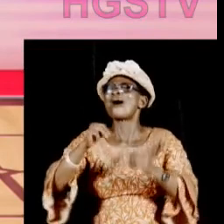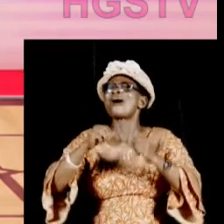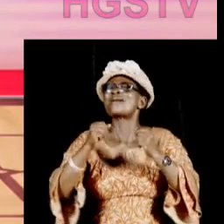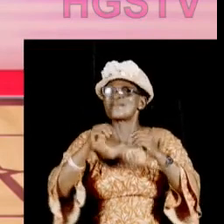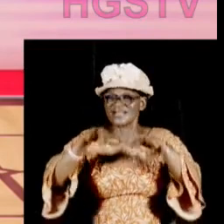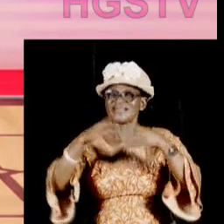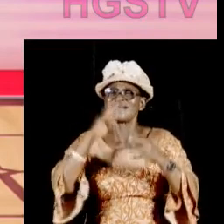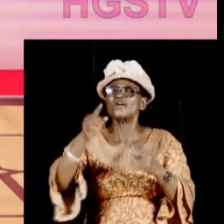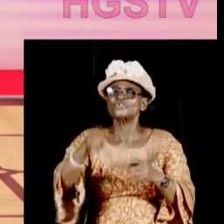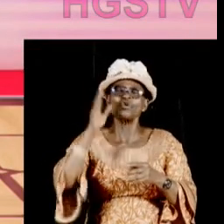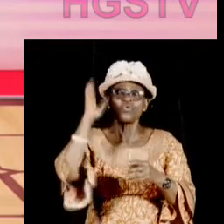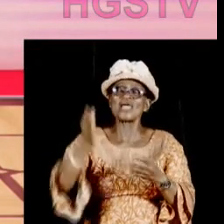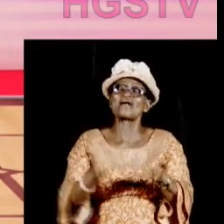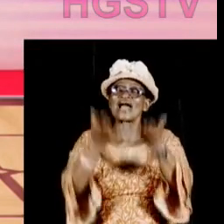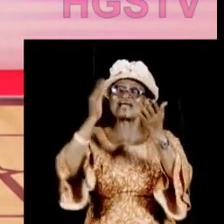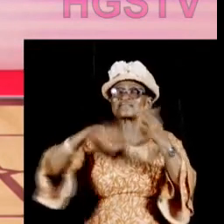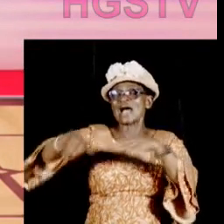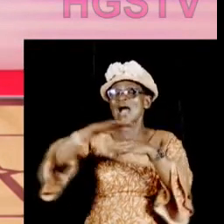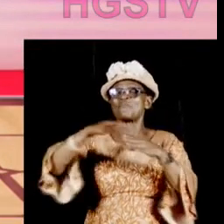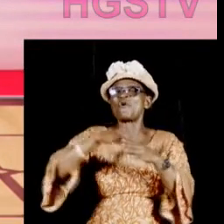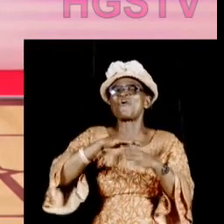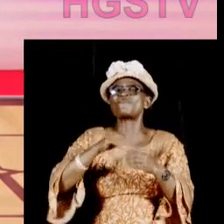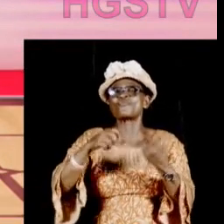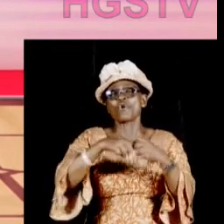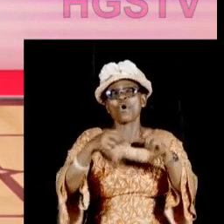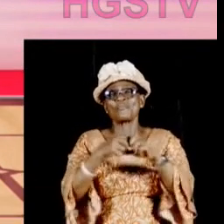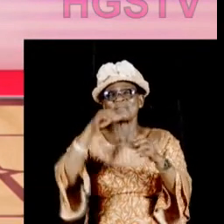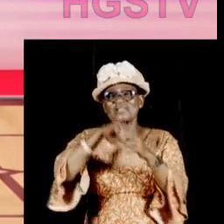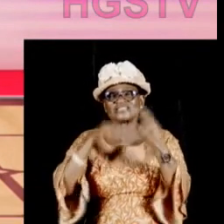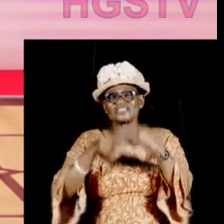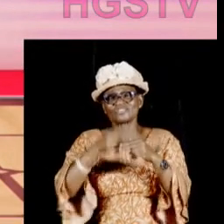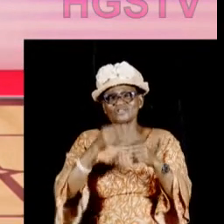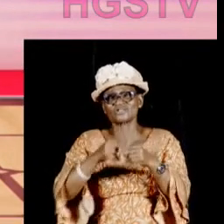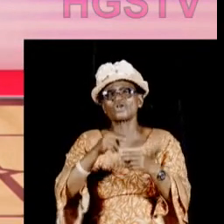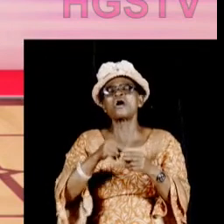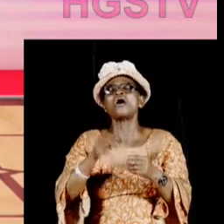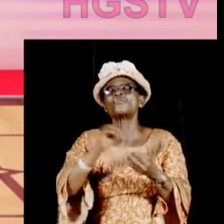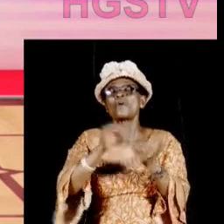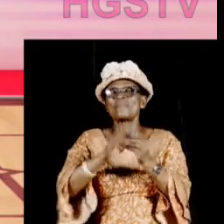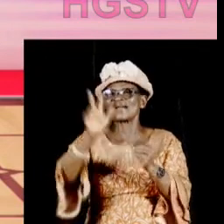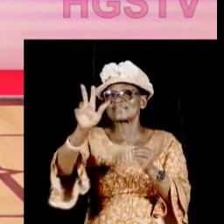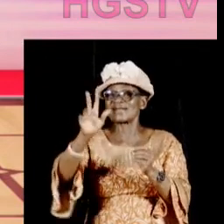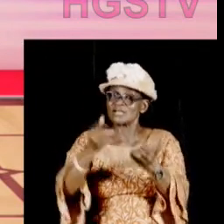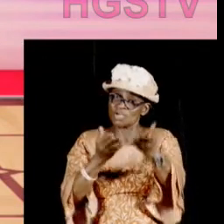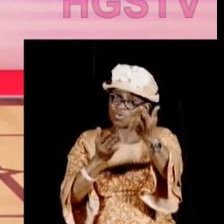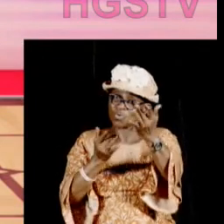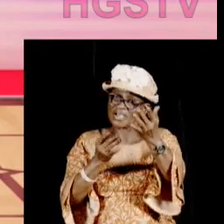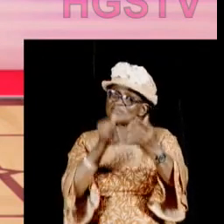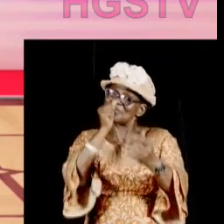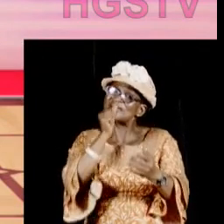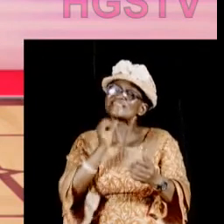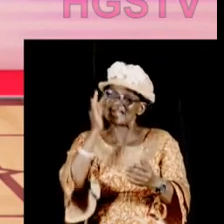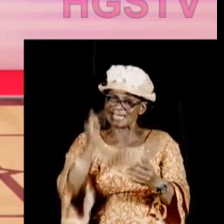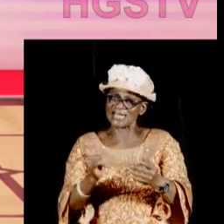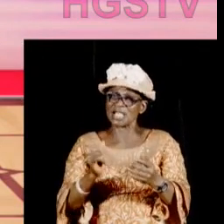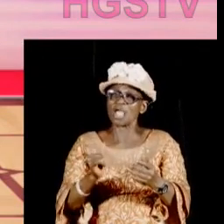in Jesus' name. Amen. Number three, wait patiently upon the Lord. Wait patiently upon the Lord.